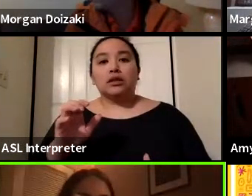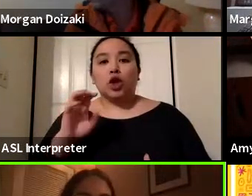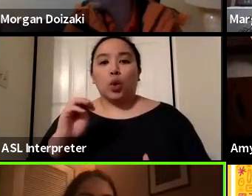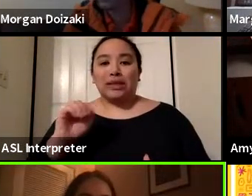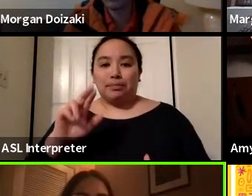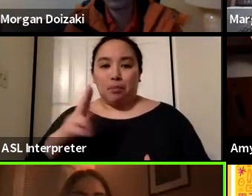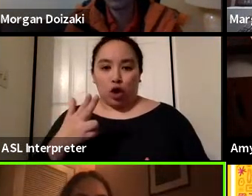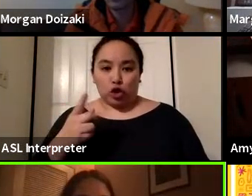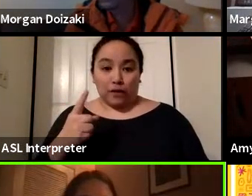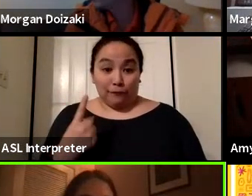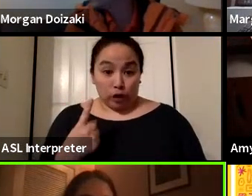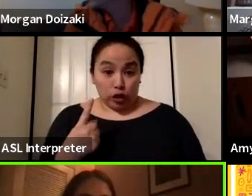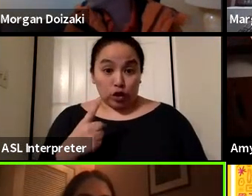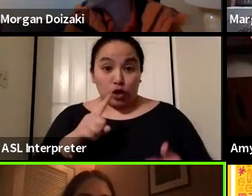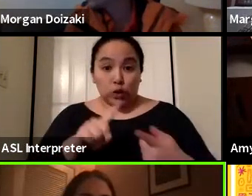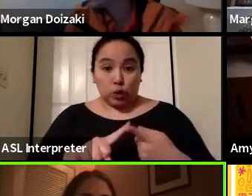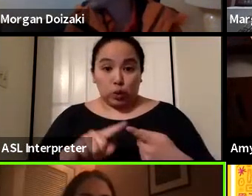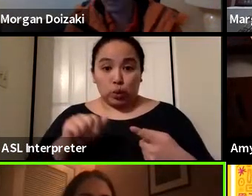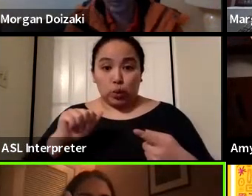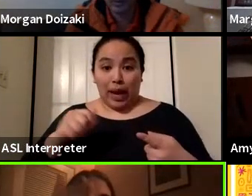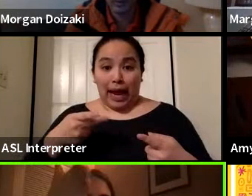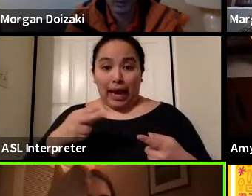March 1 to April